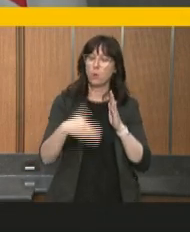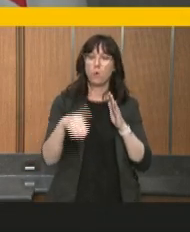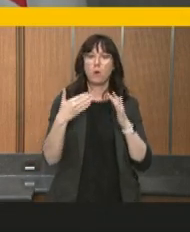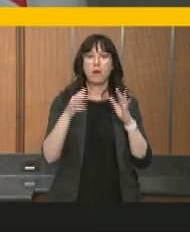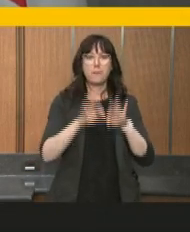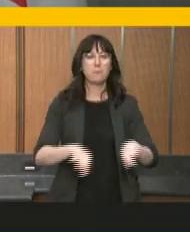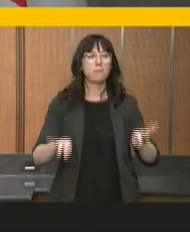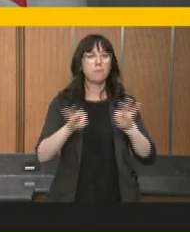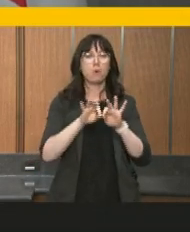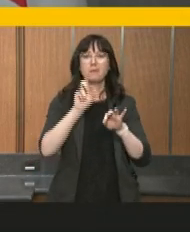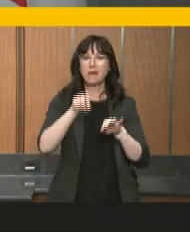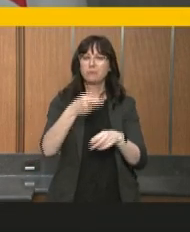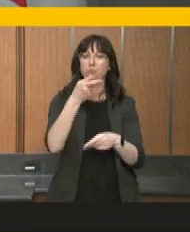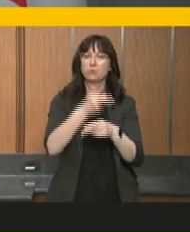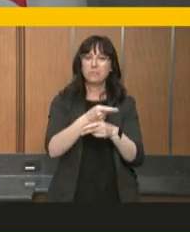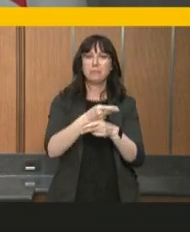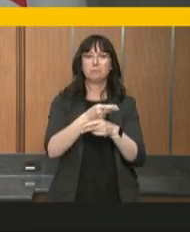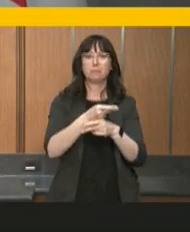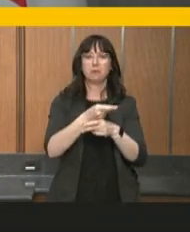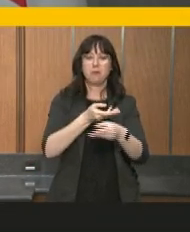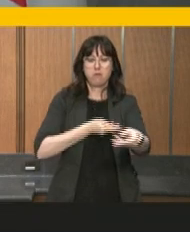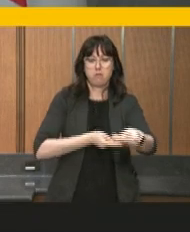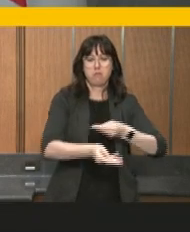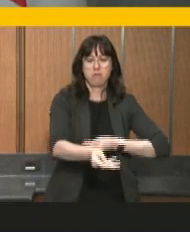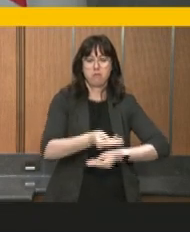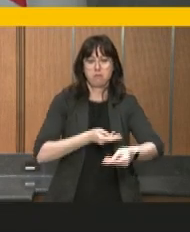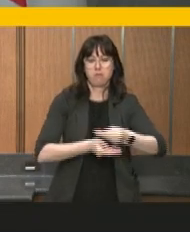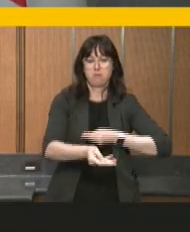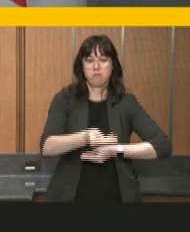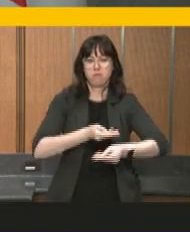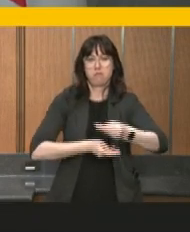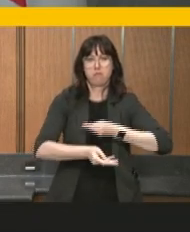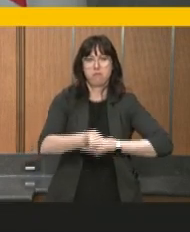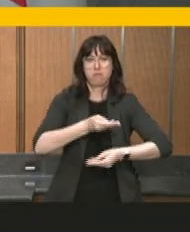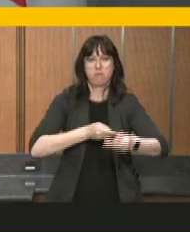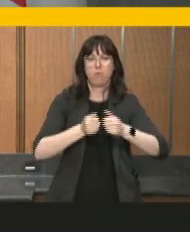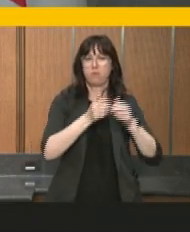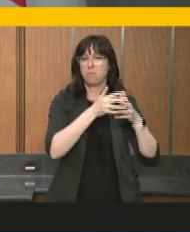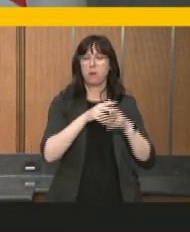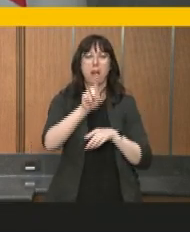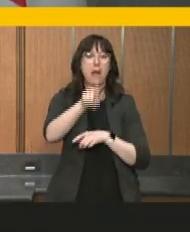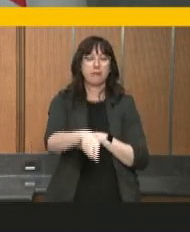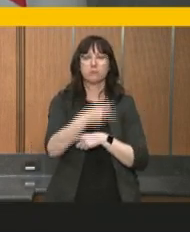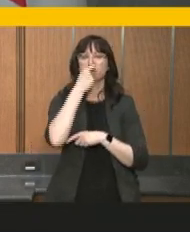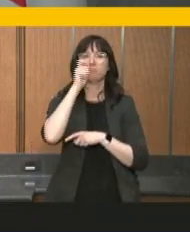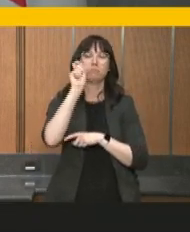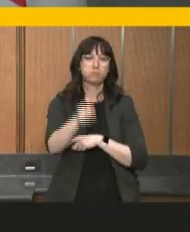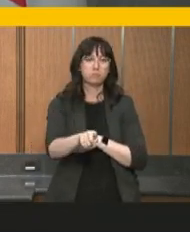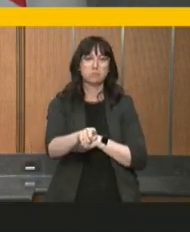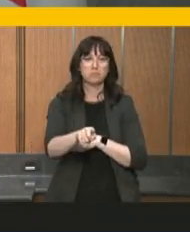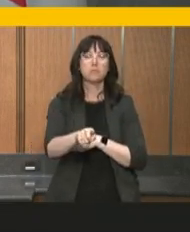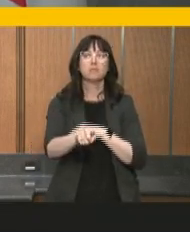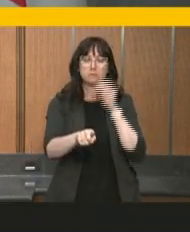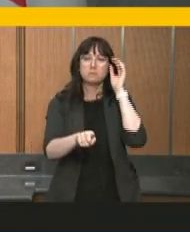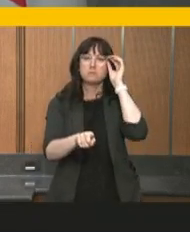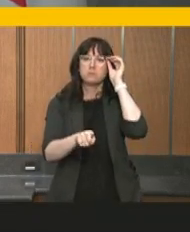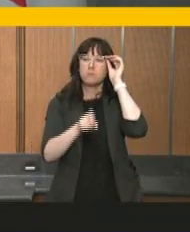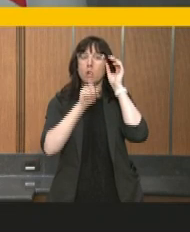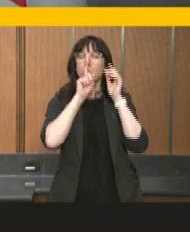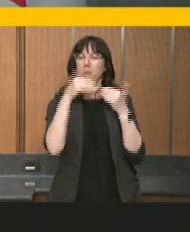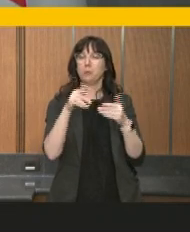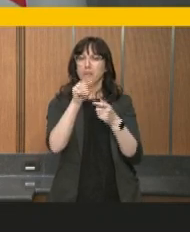of maintaining those supply chains and economic activity that crosses back and forth between our borders. And they cite very specific